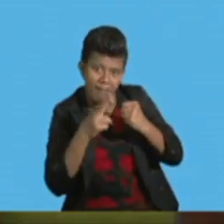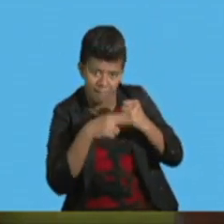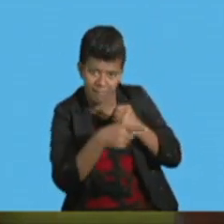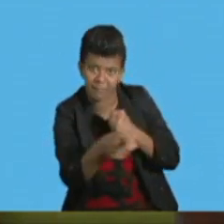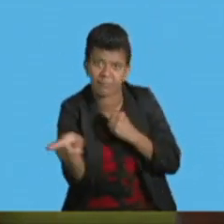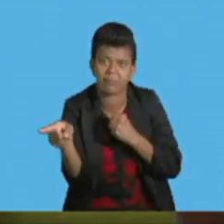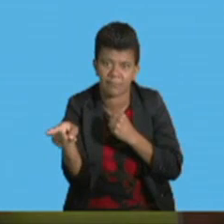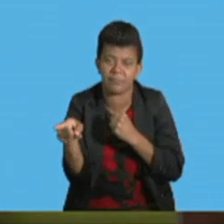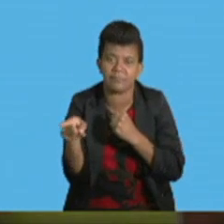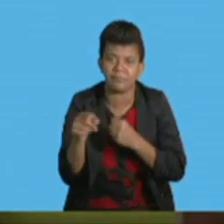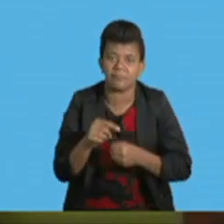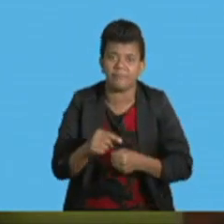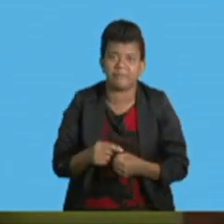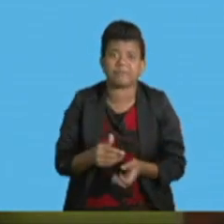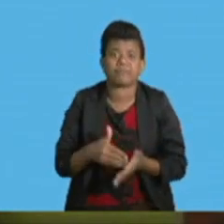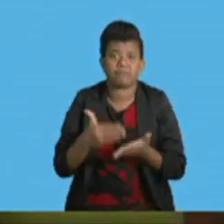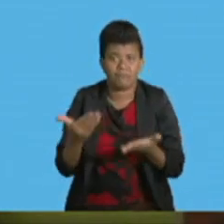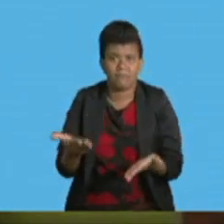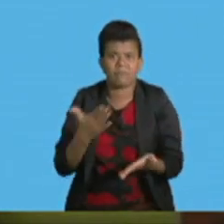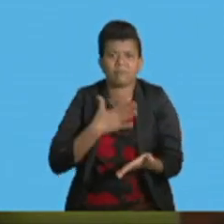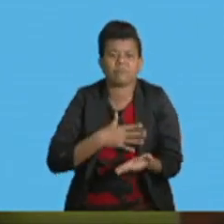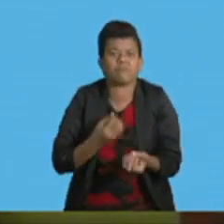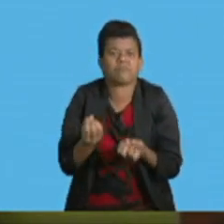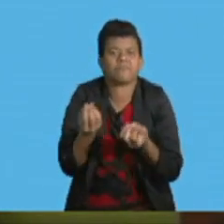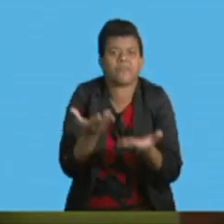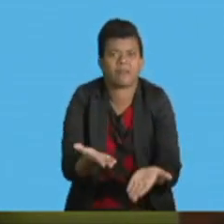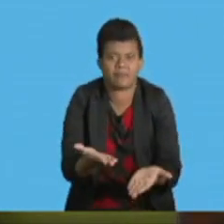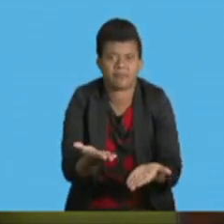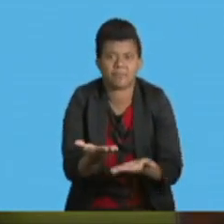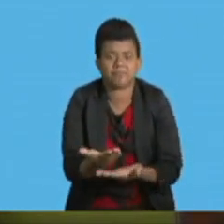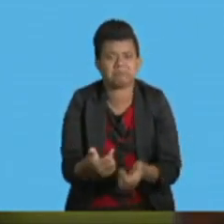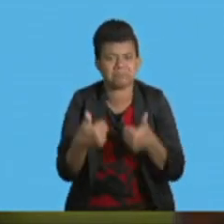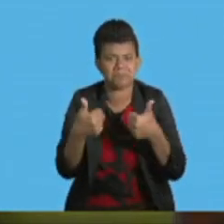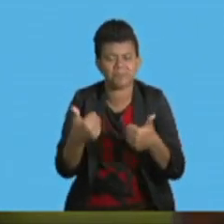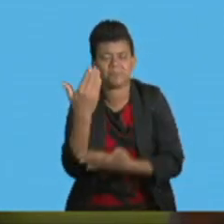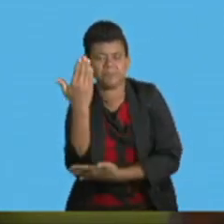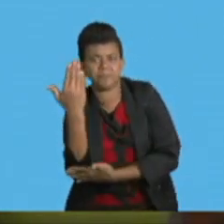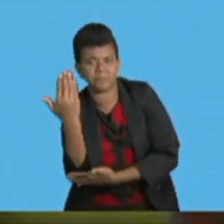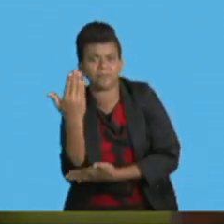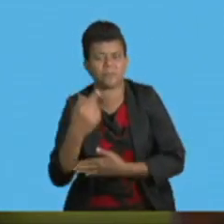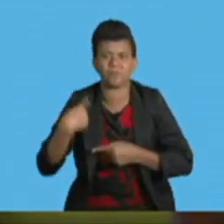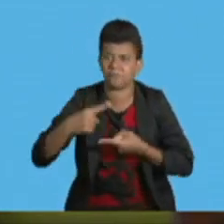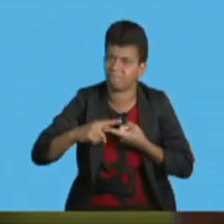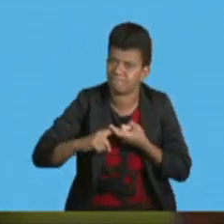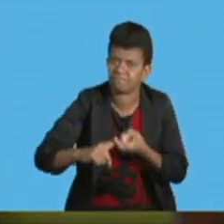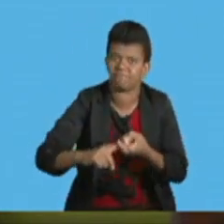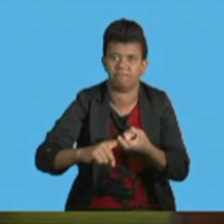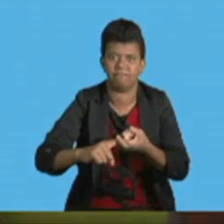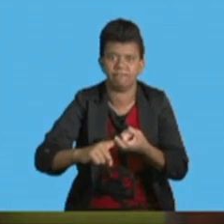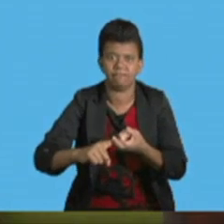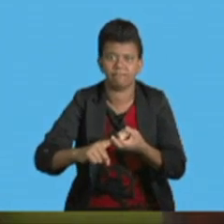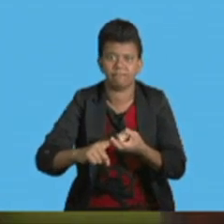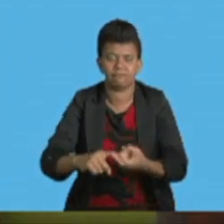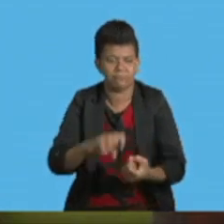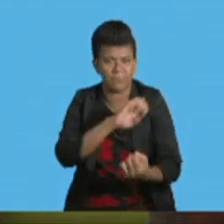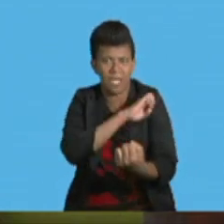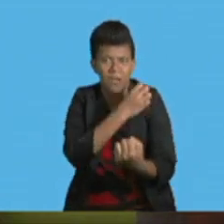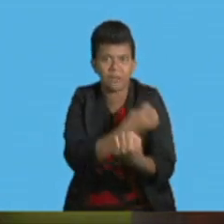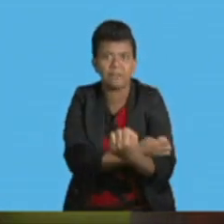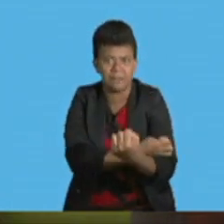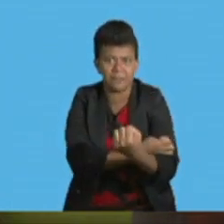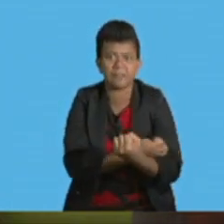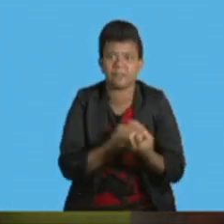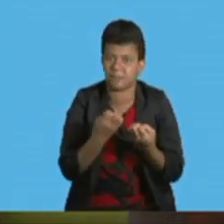providing reliable and affordable electricity supply from renewable energy sources is necessary to continue